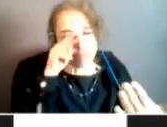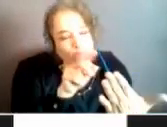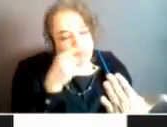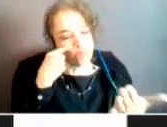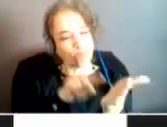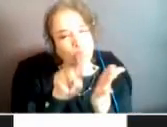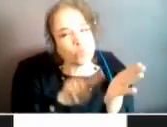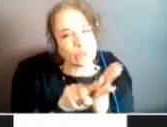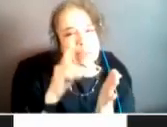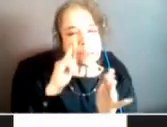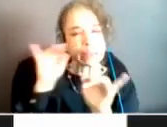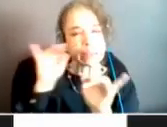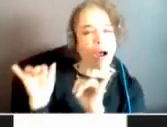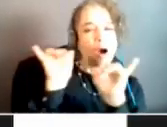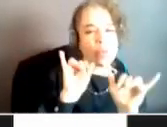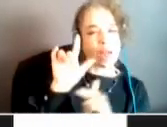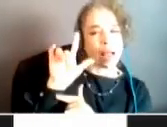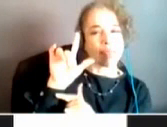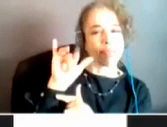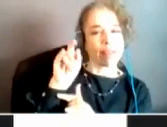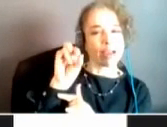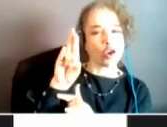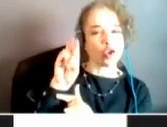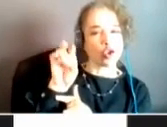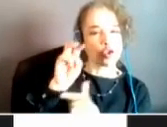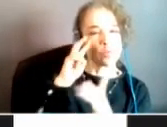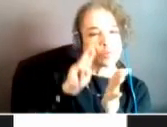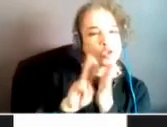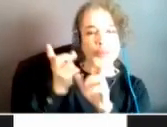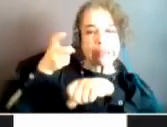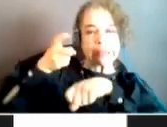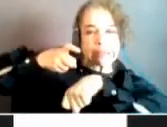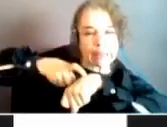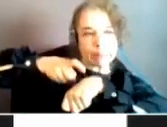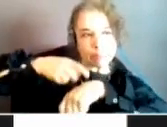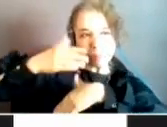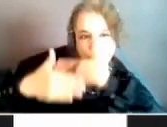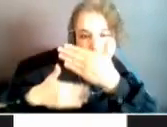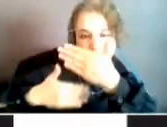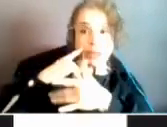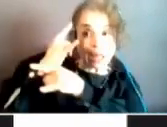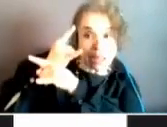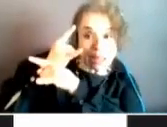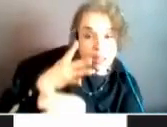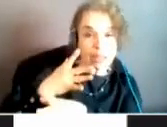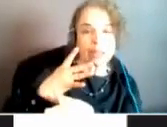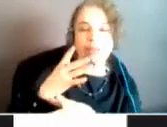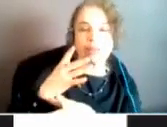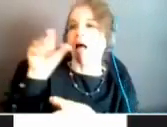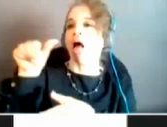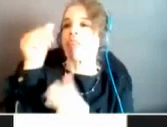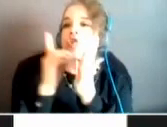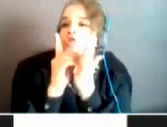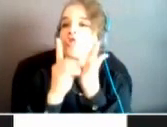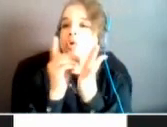this following comment that, you know, when it comes to alcohol and substance